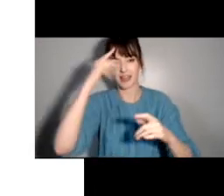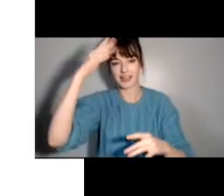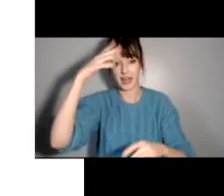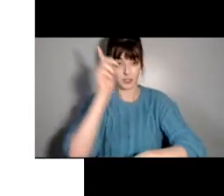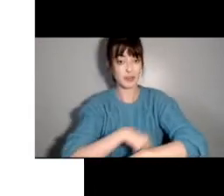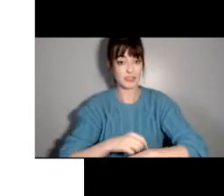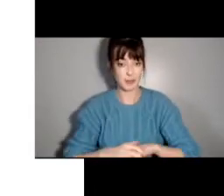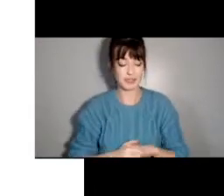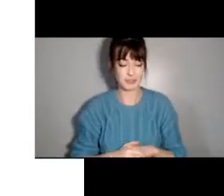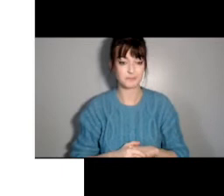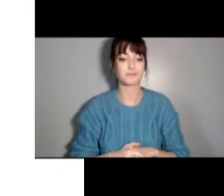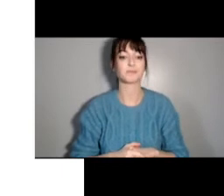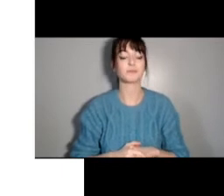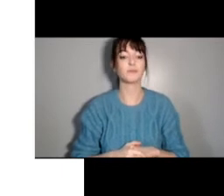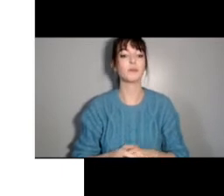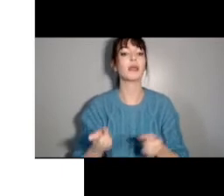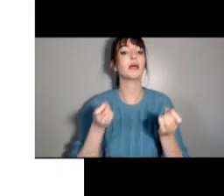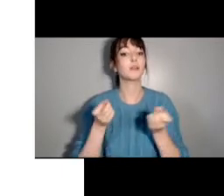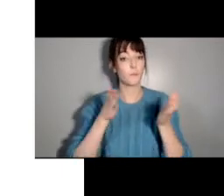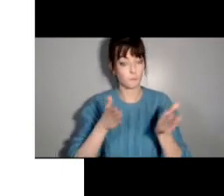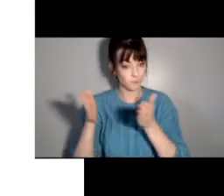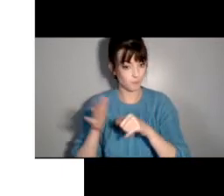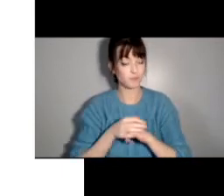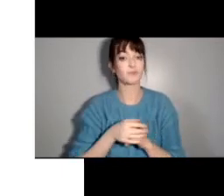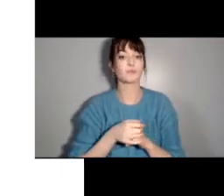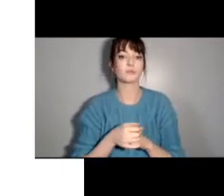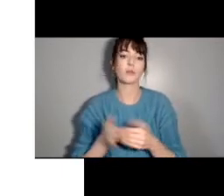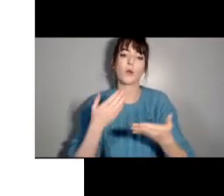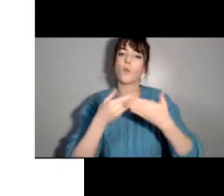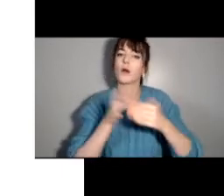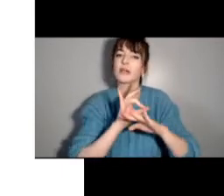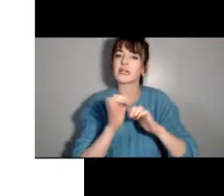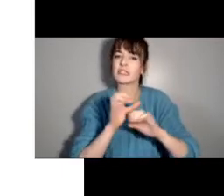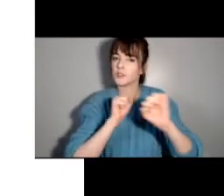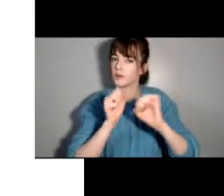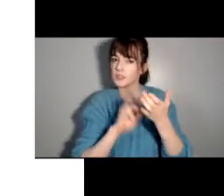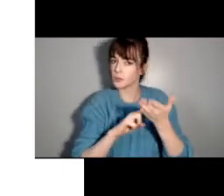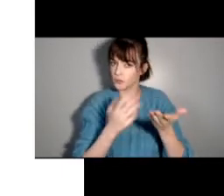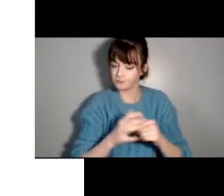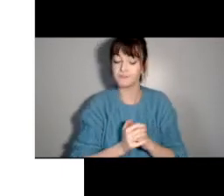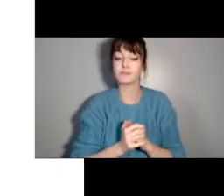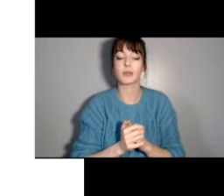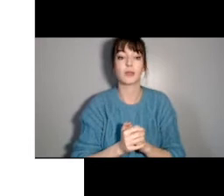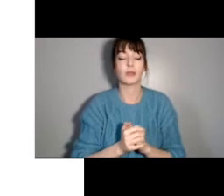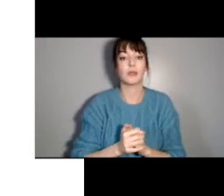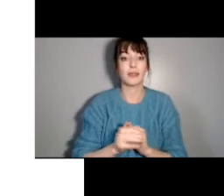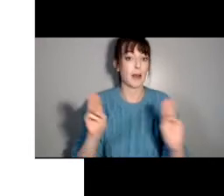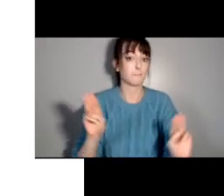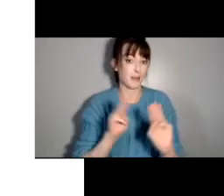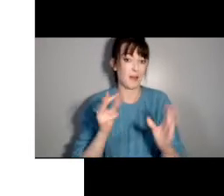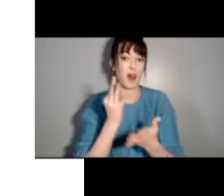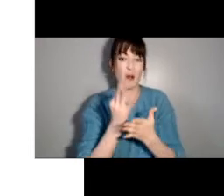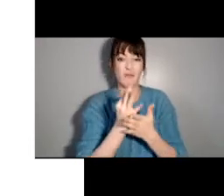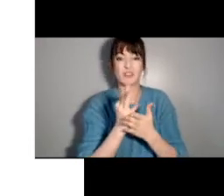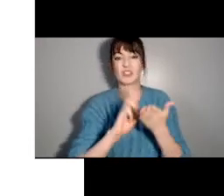So looking at the types of service type that they use. Now, people often received more than one service